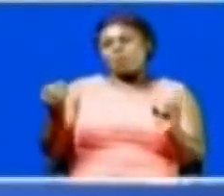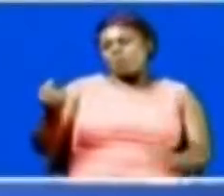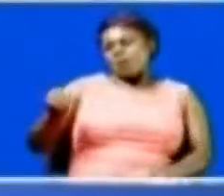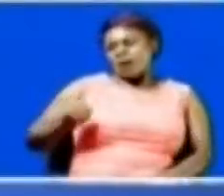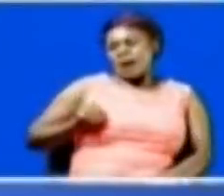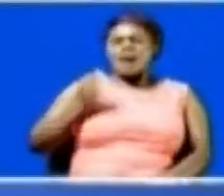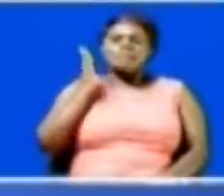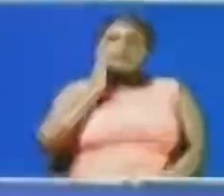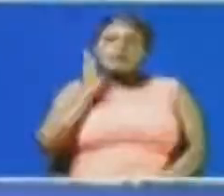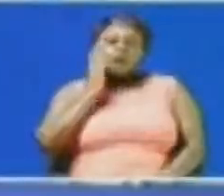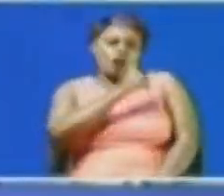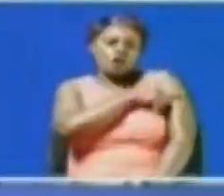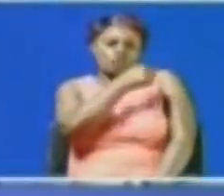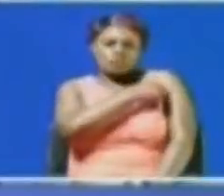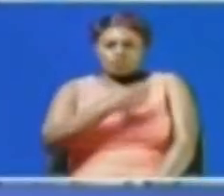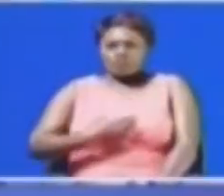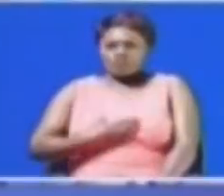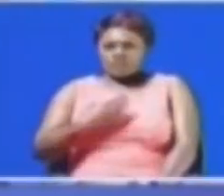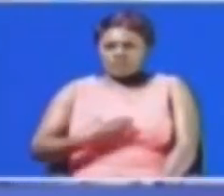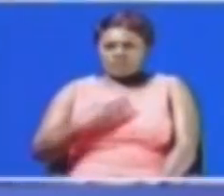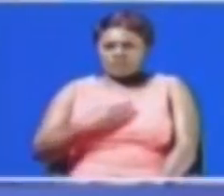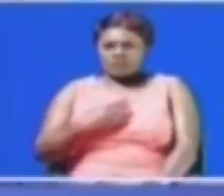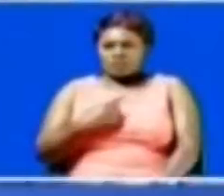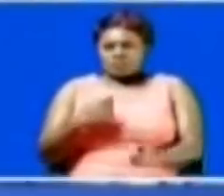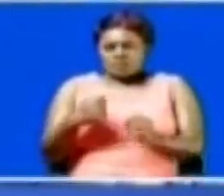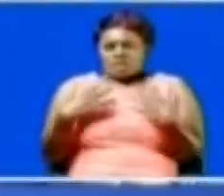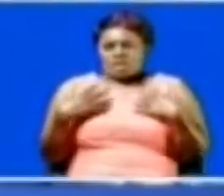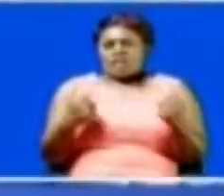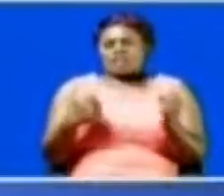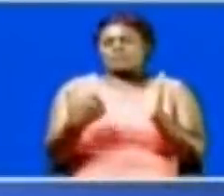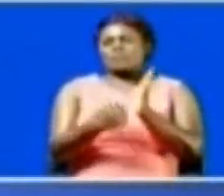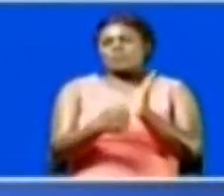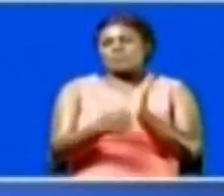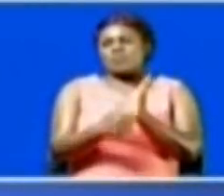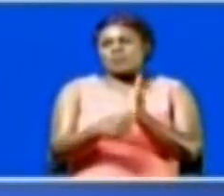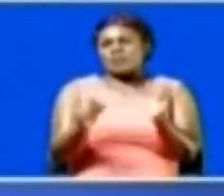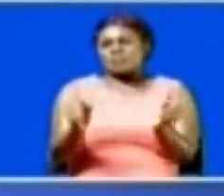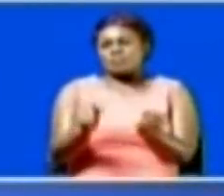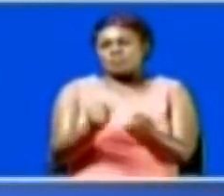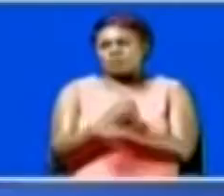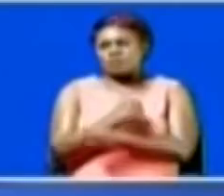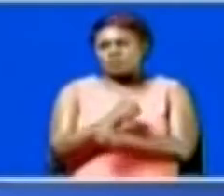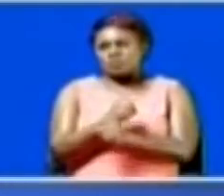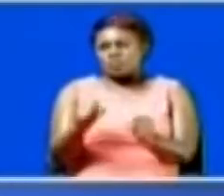mother insists the hospital visit arose from some developing health complications.